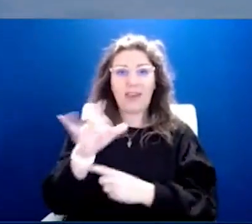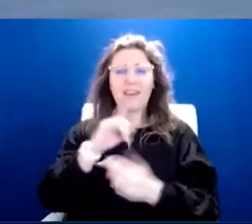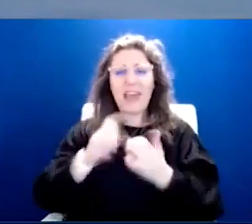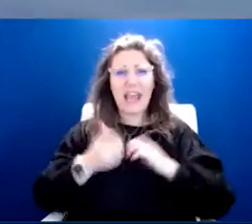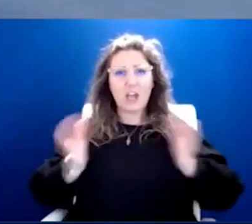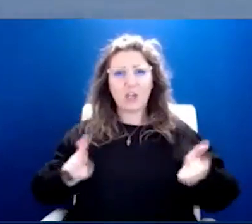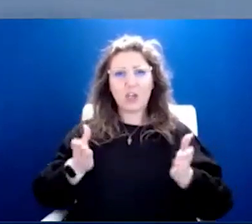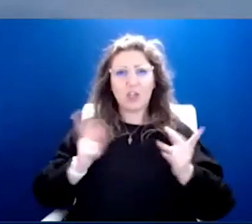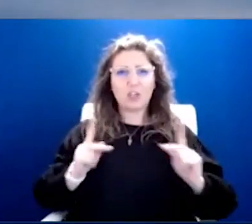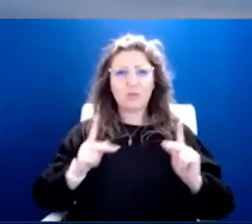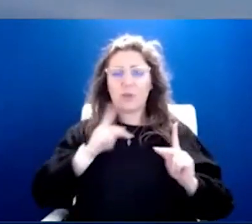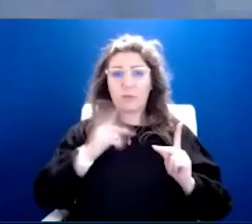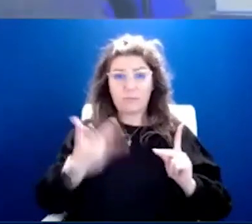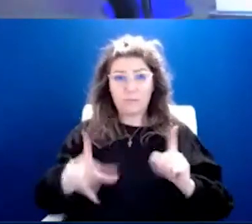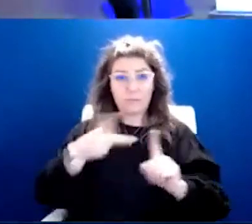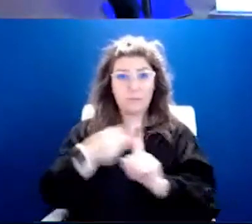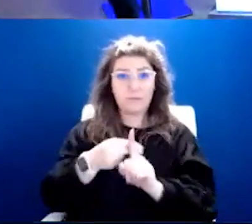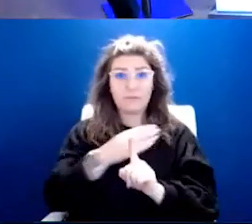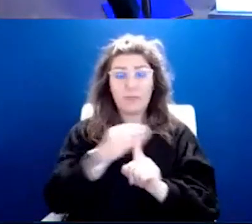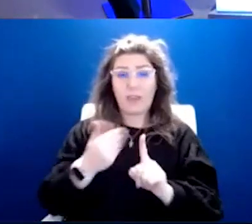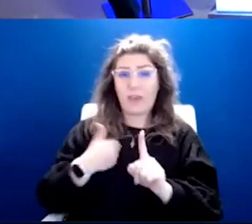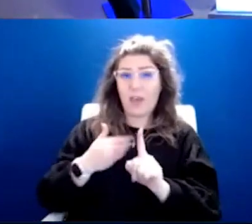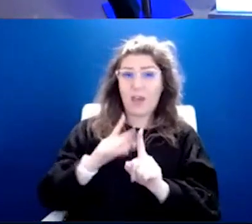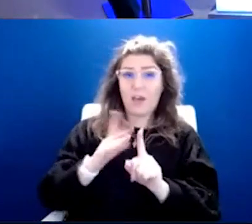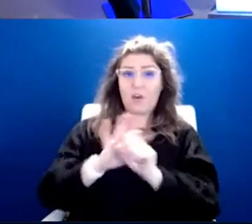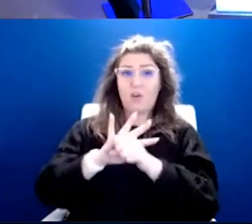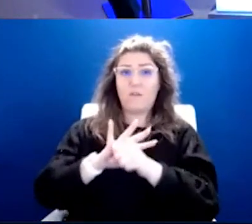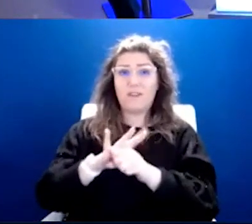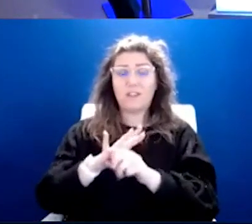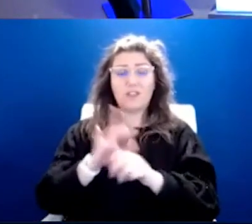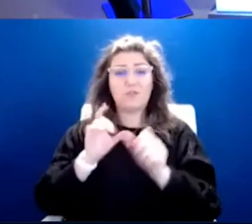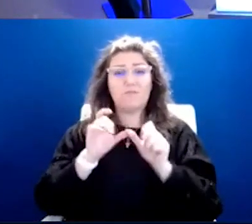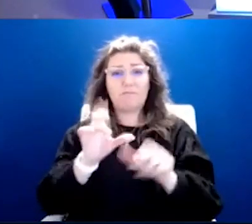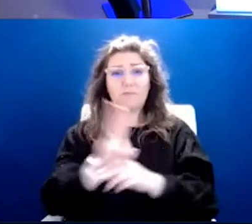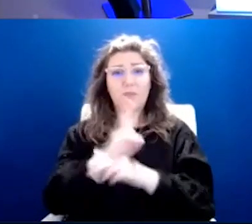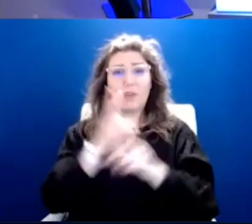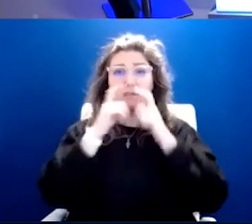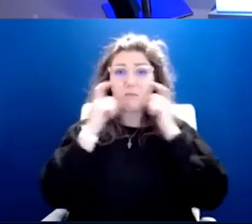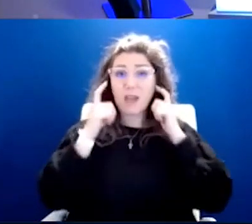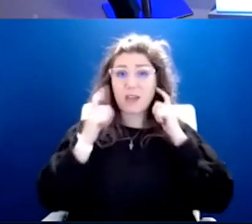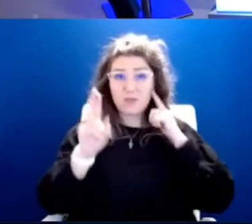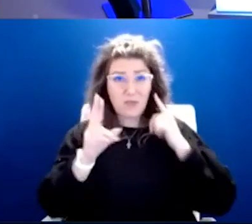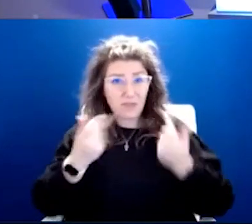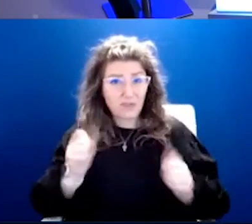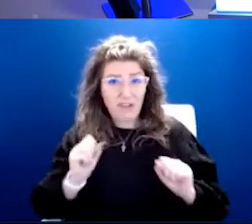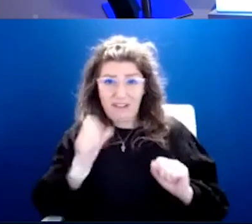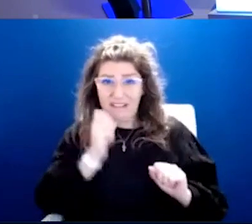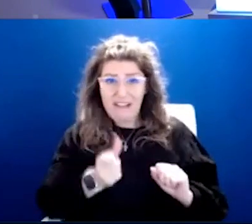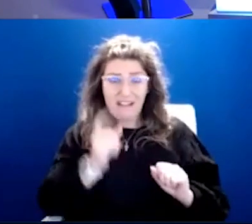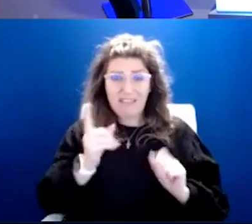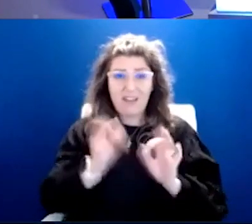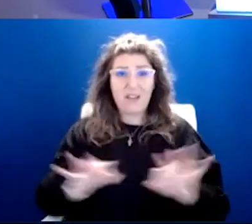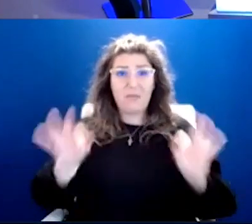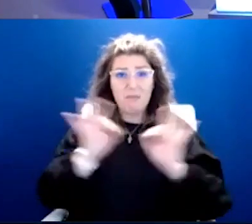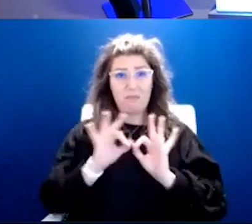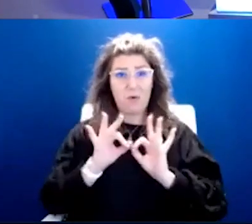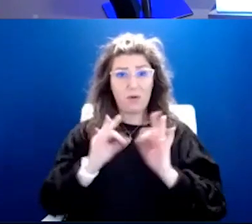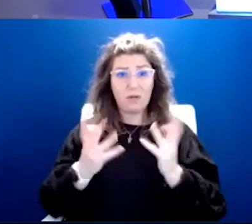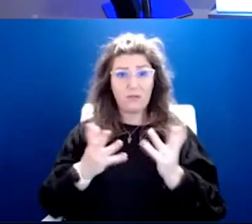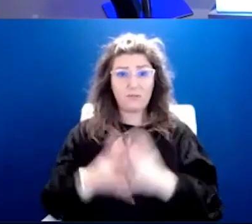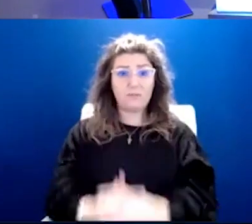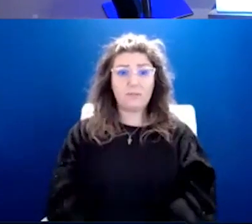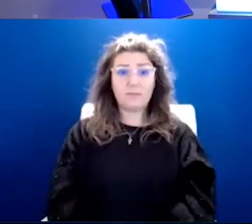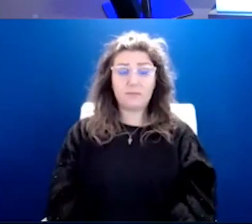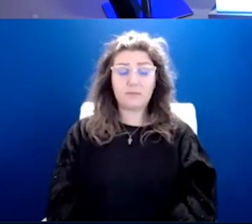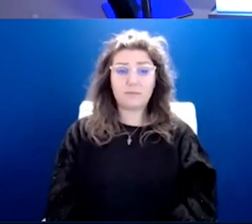are vaccinated and have had COVID to continue to wear masks? Or do you? Is that an important factor? Yeah. Well, there's a couple of